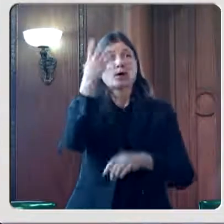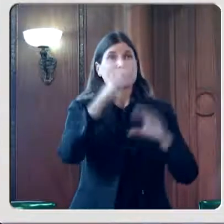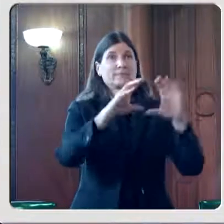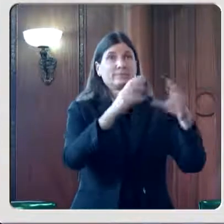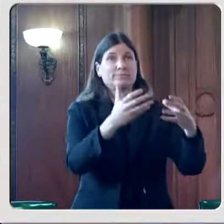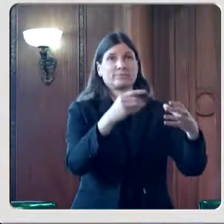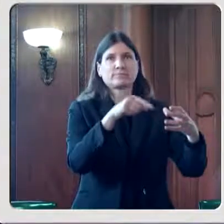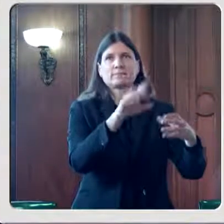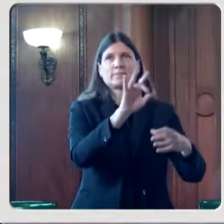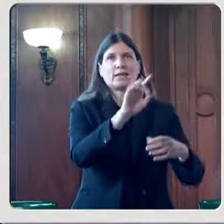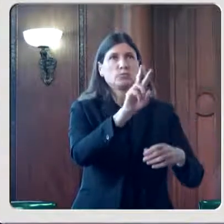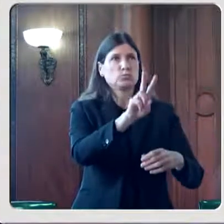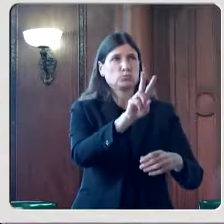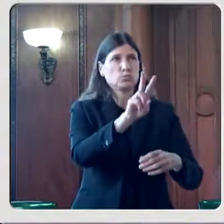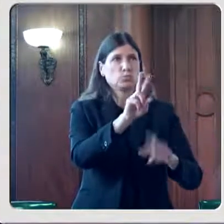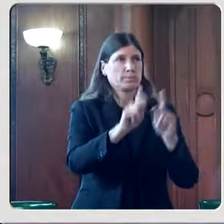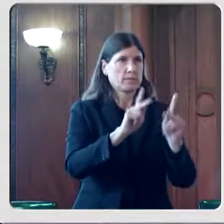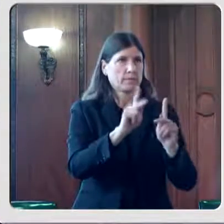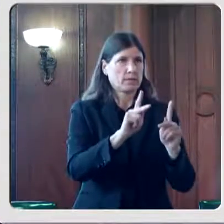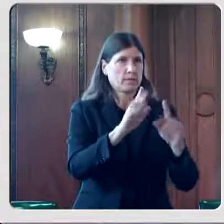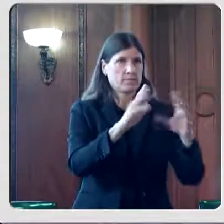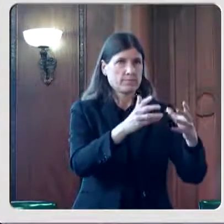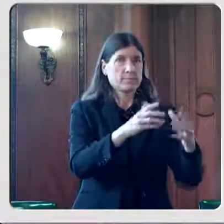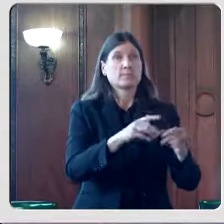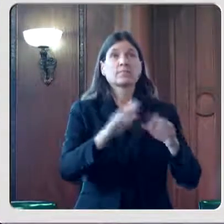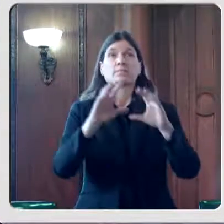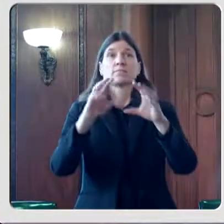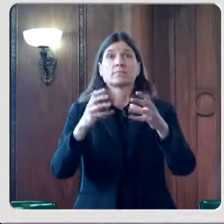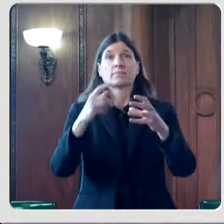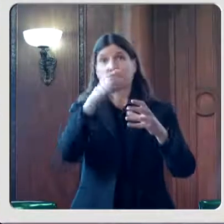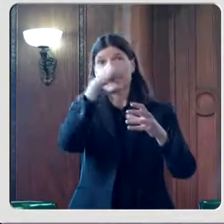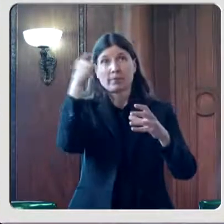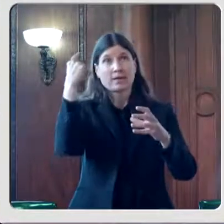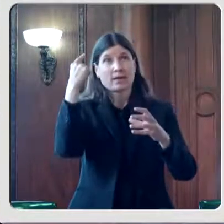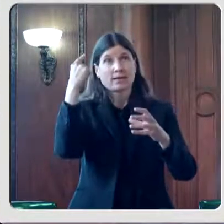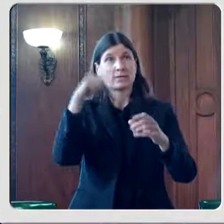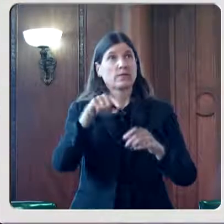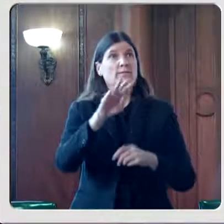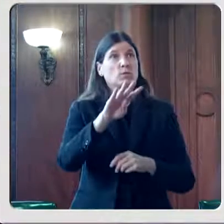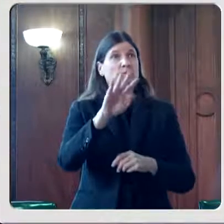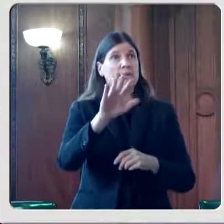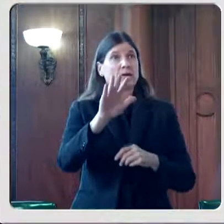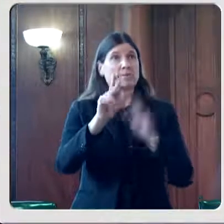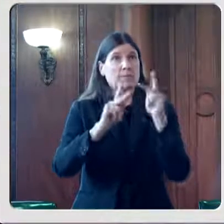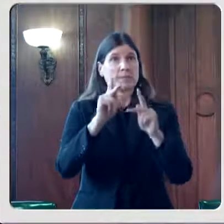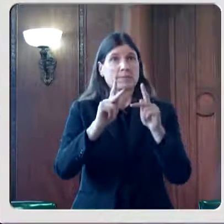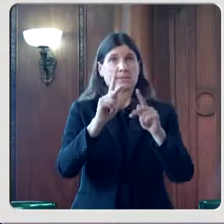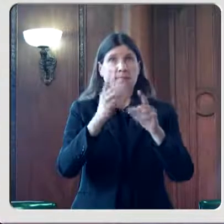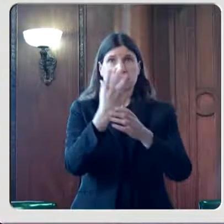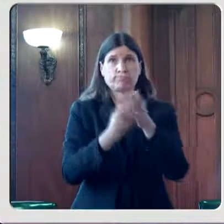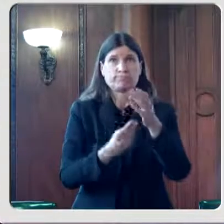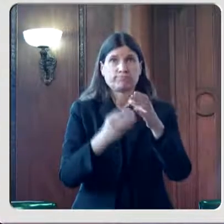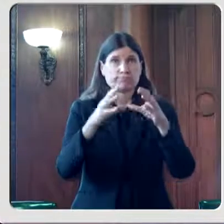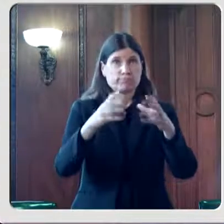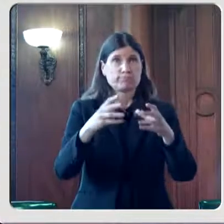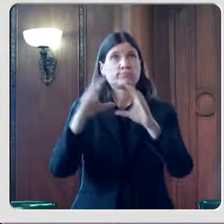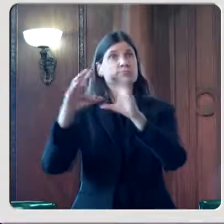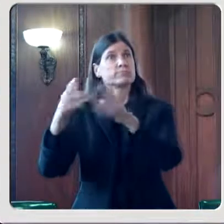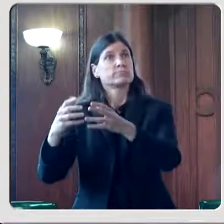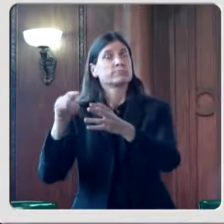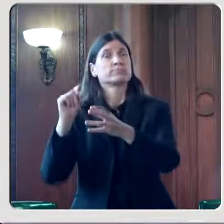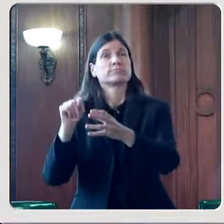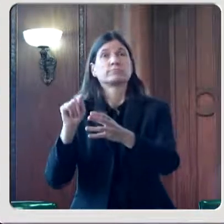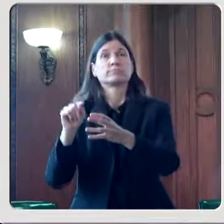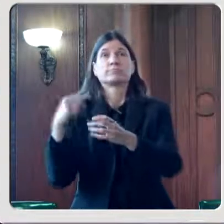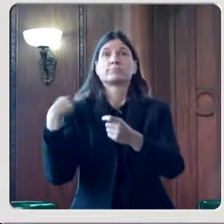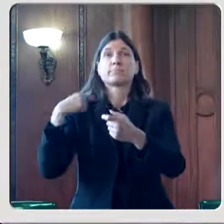at 41.2%. Black is at 45 at 22.6%.